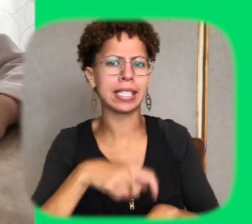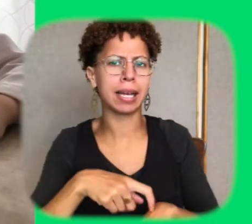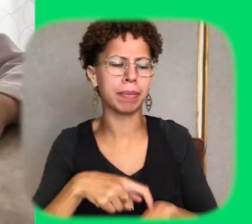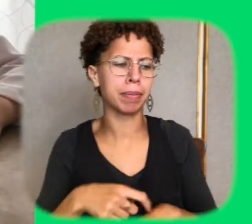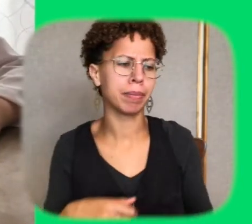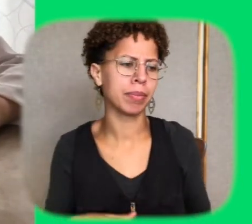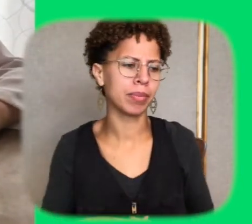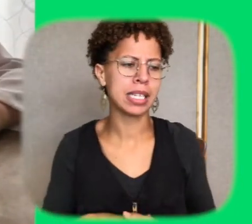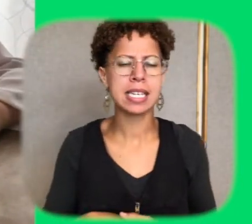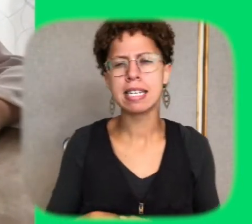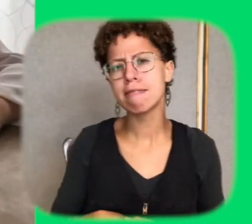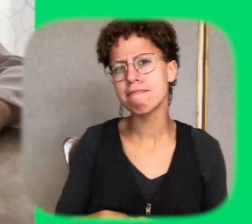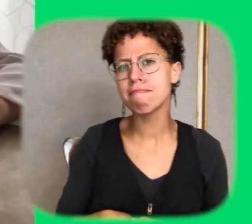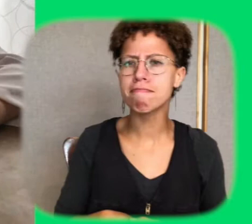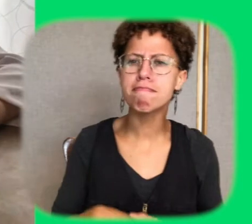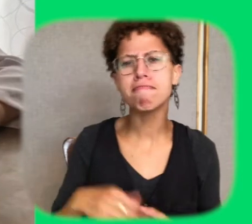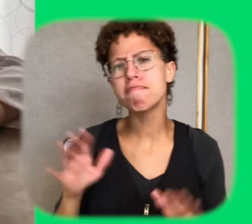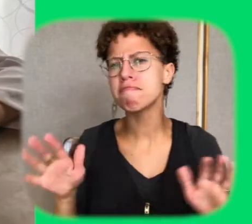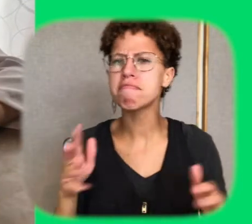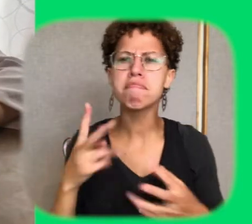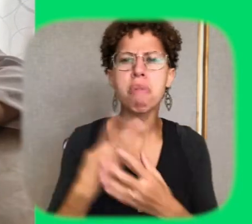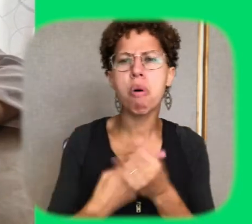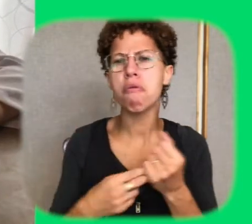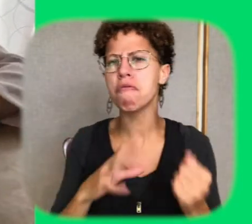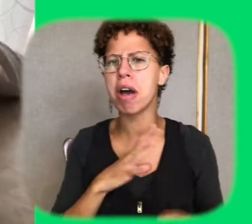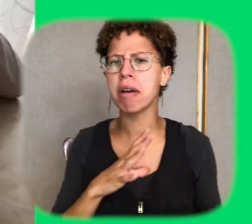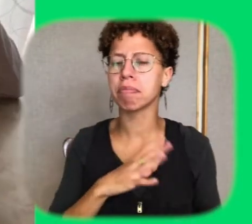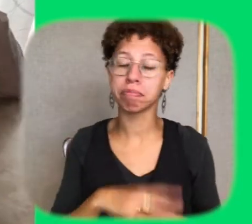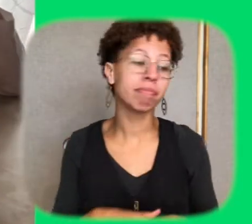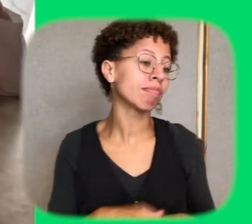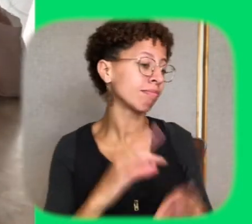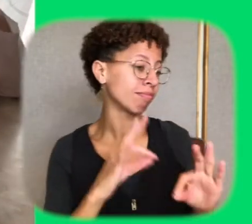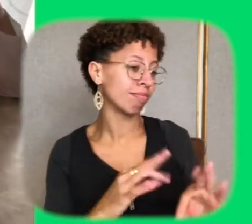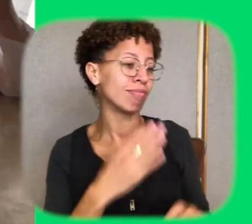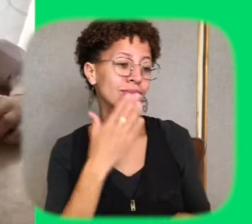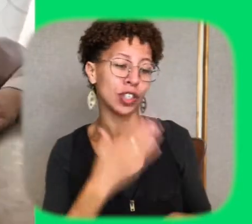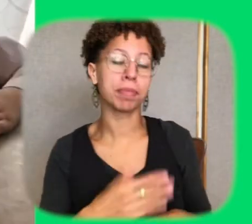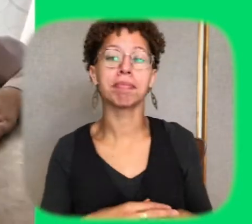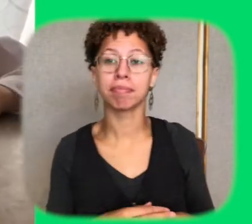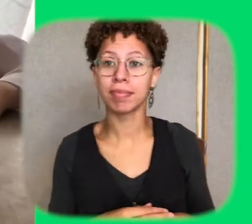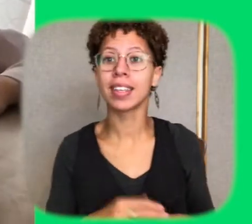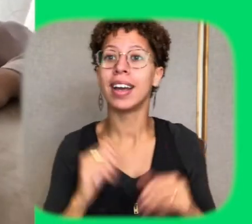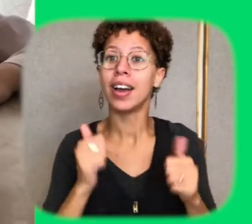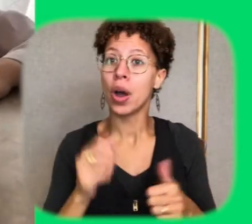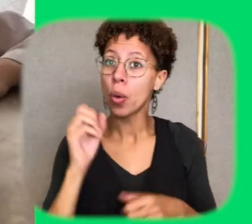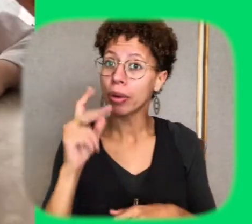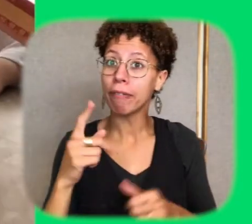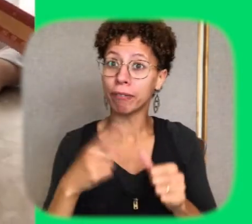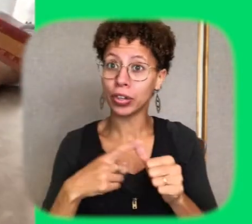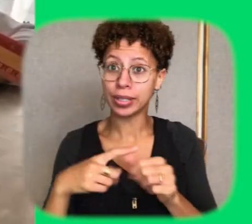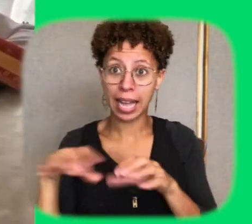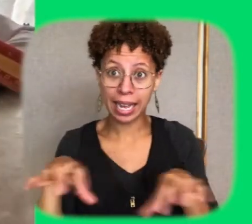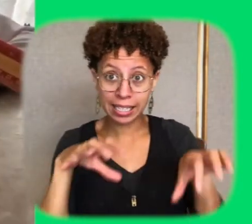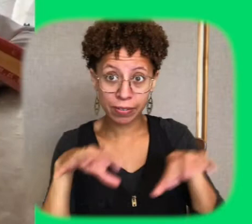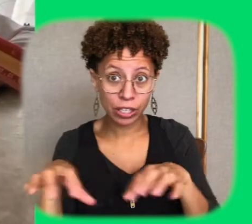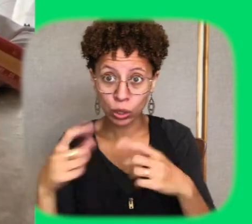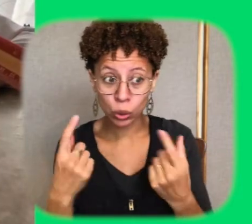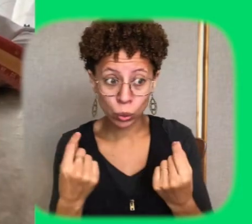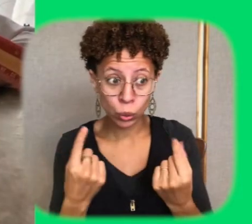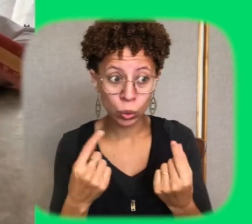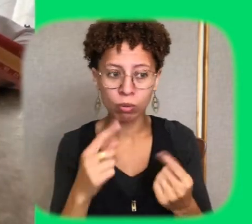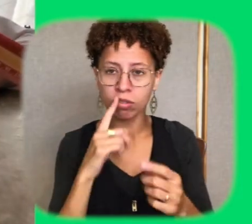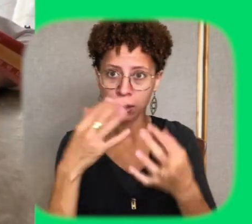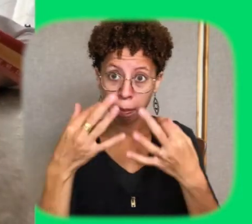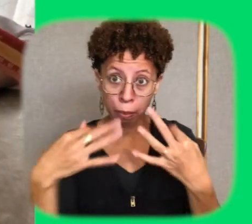fine either way. Okay, good. So the first activity, the first superhero activity that's very important is to test